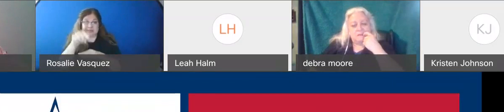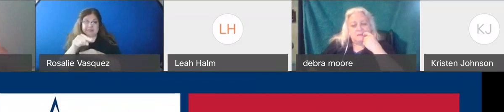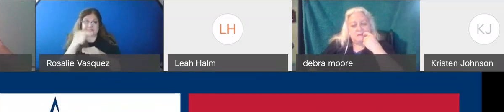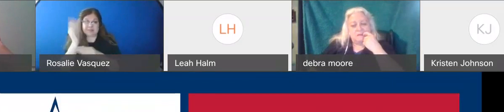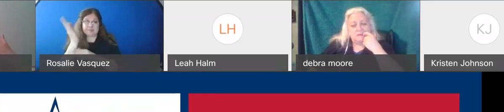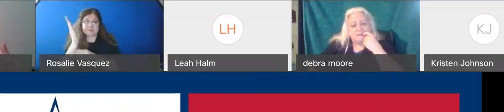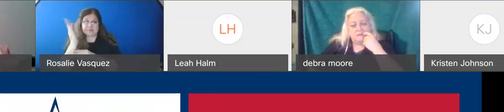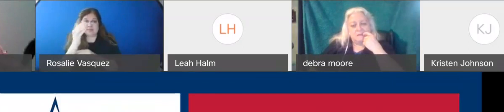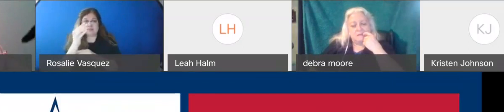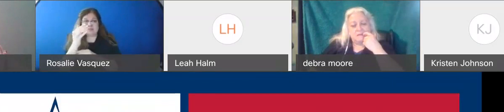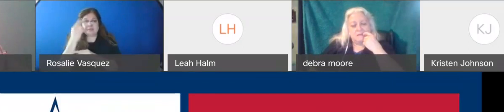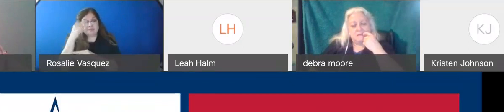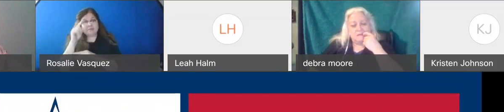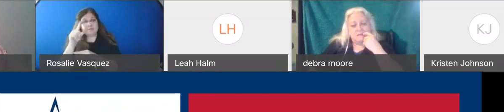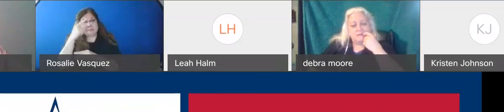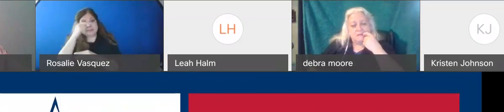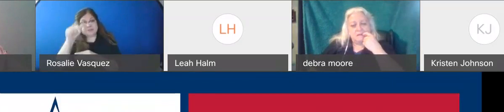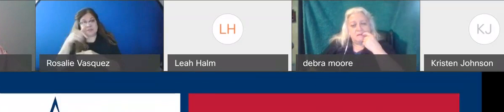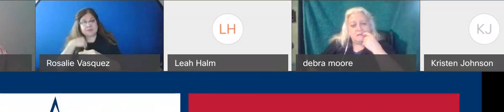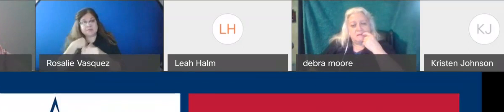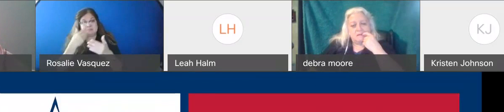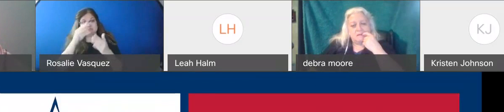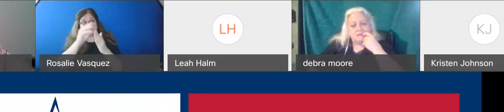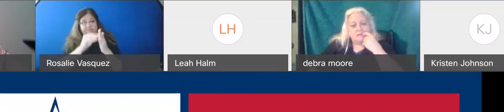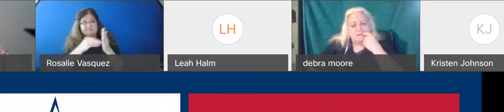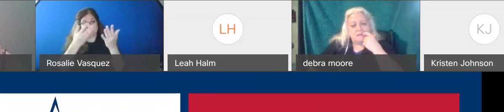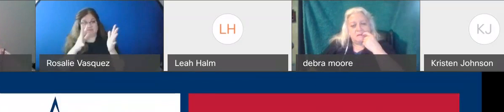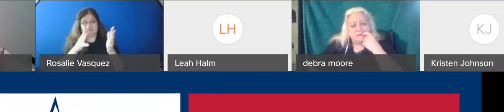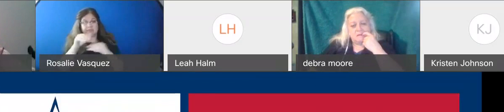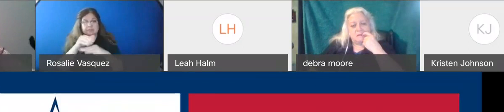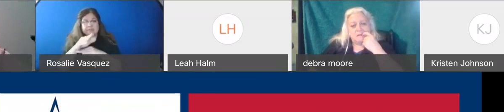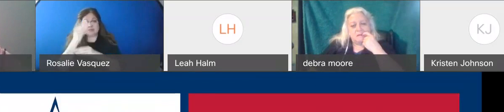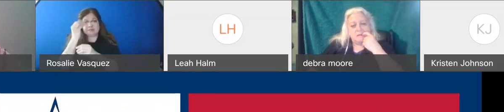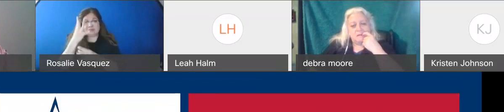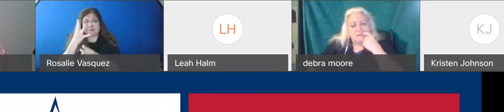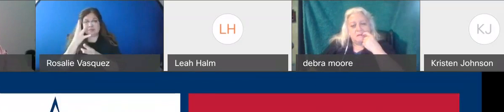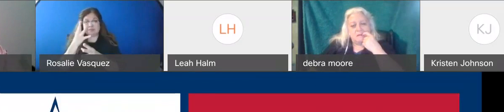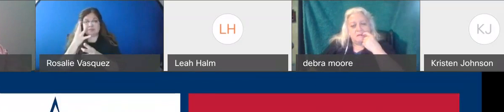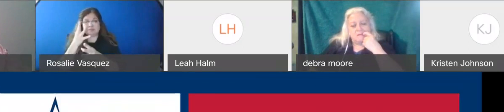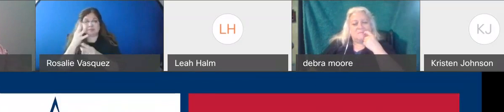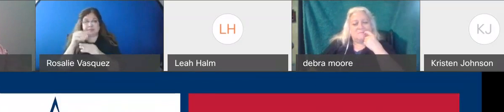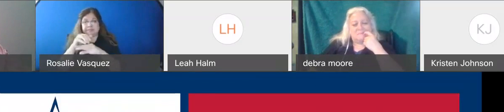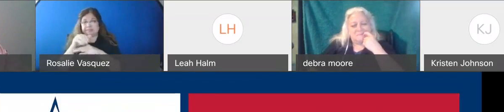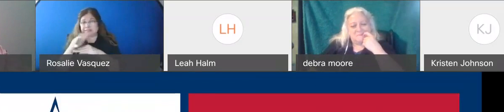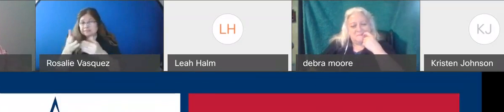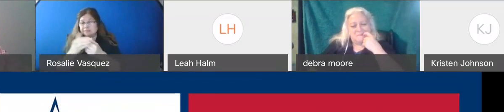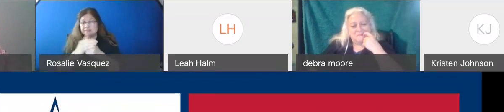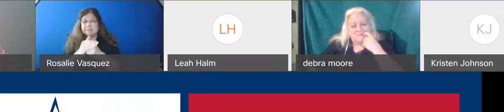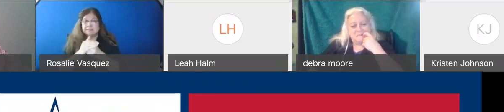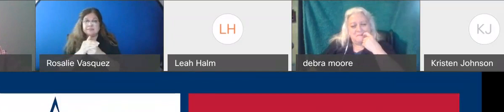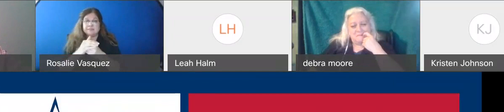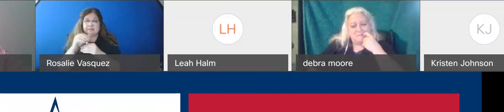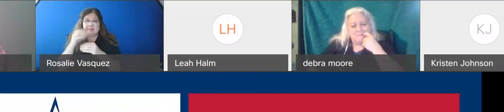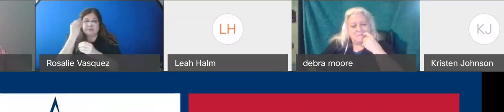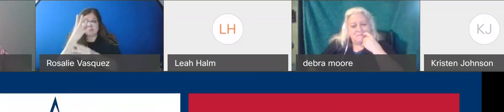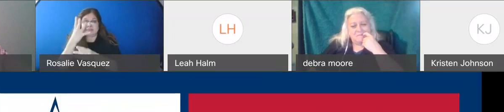presentation, just so you have it completed. And since the information, sorry, my cat's trying to get in the screen. Since the information is